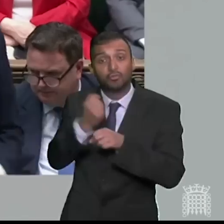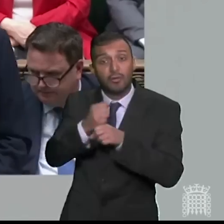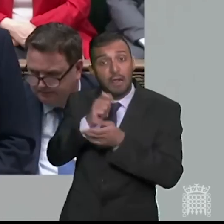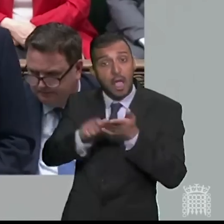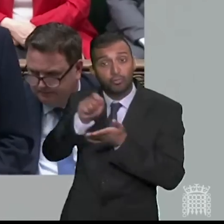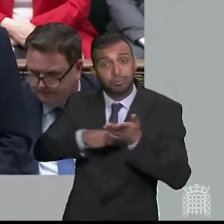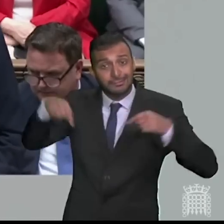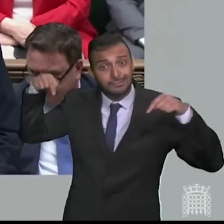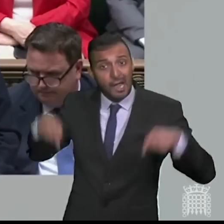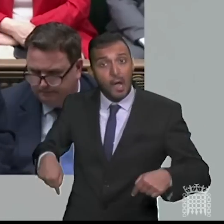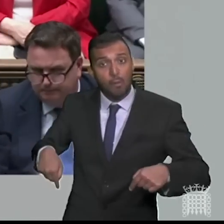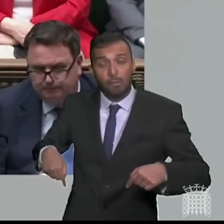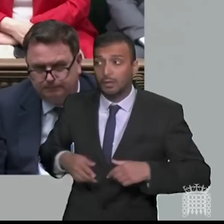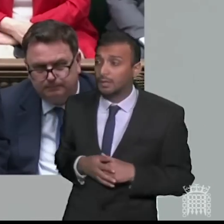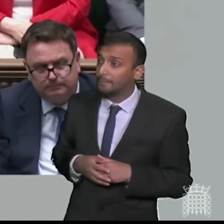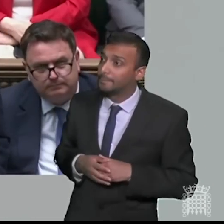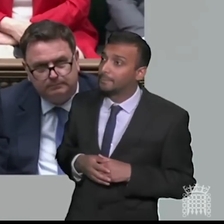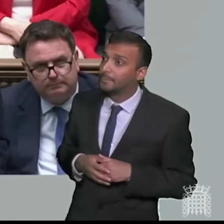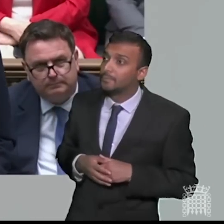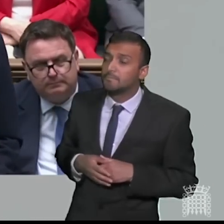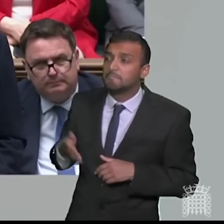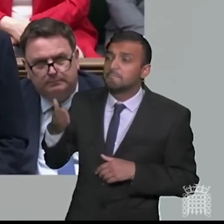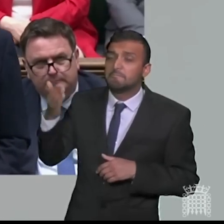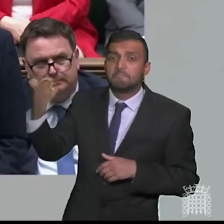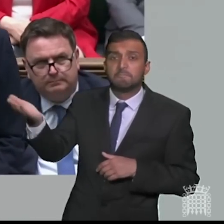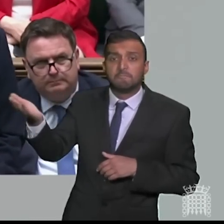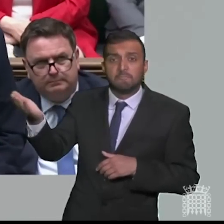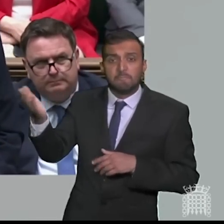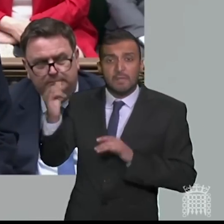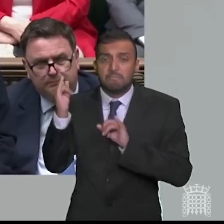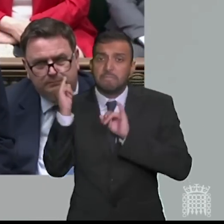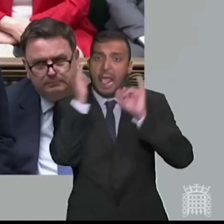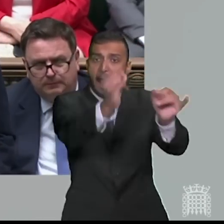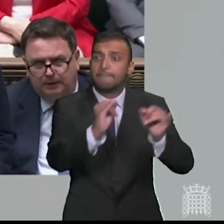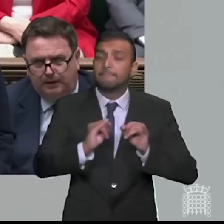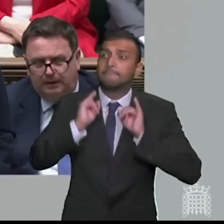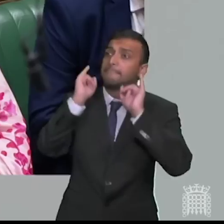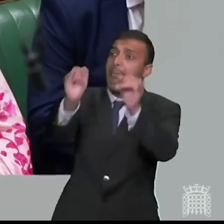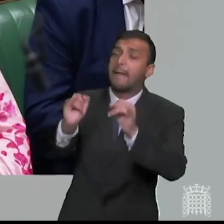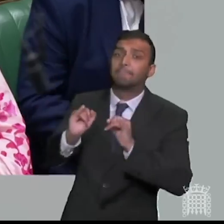than focusing on playing politics, we're actually delivering for the British people.